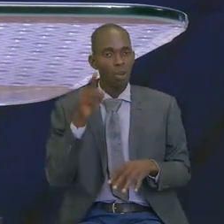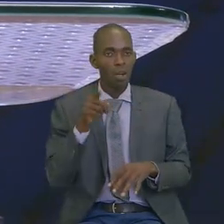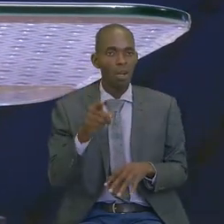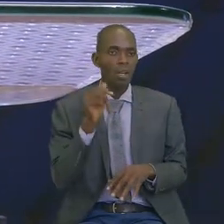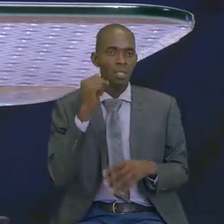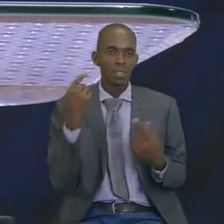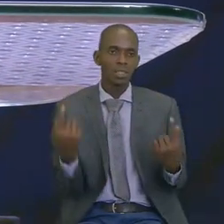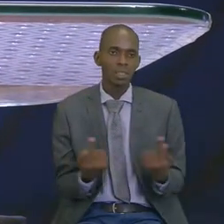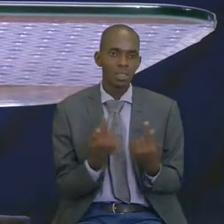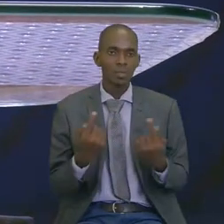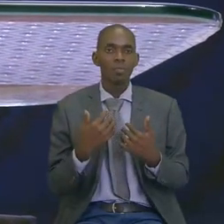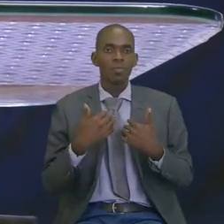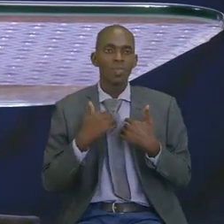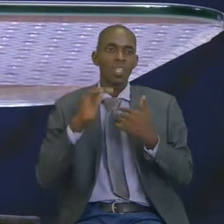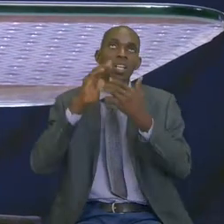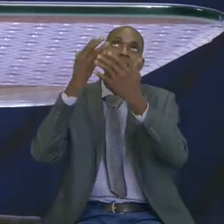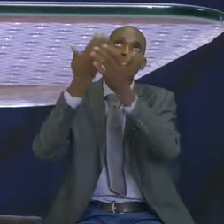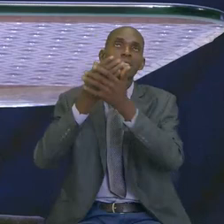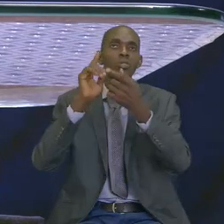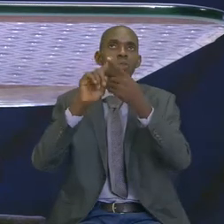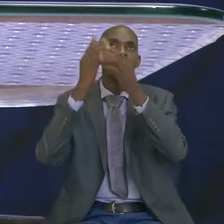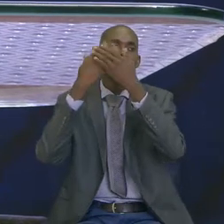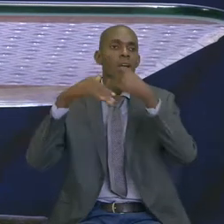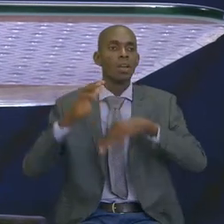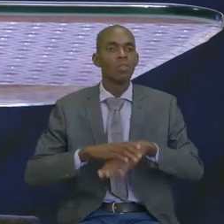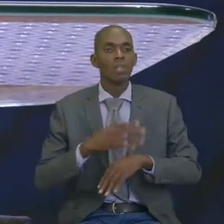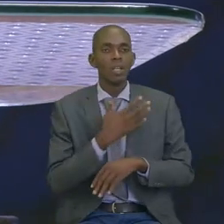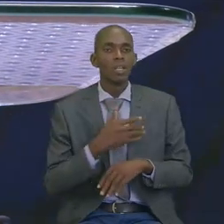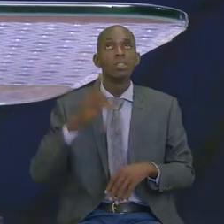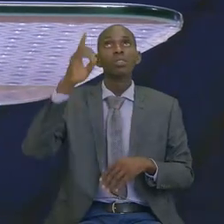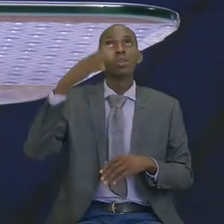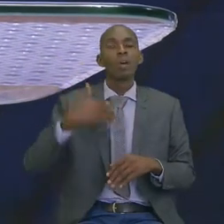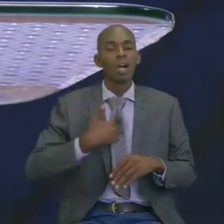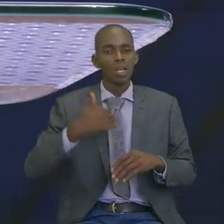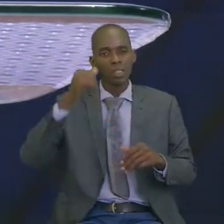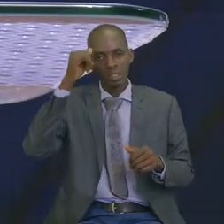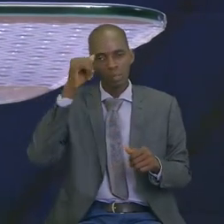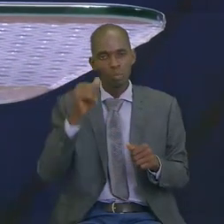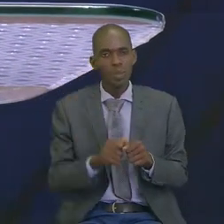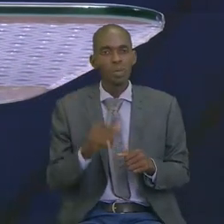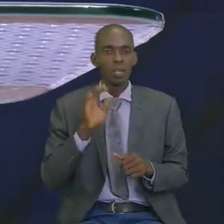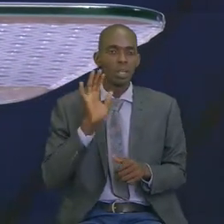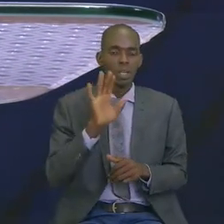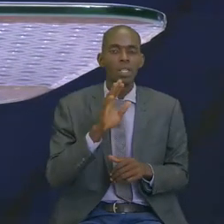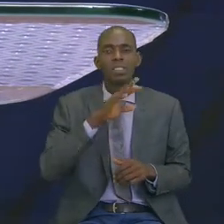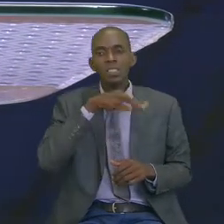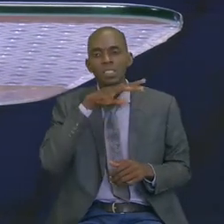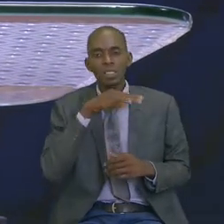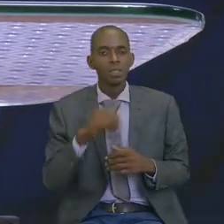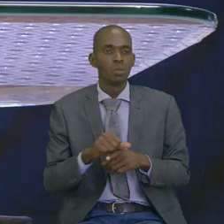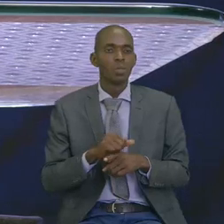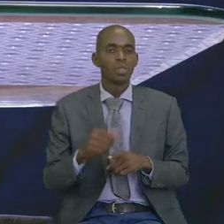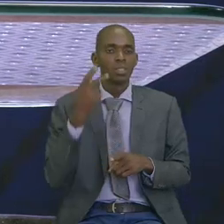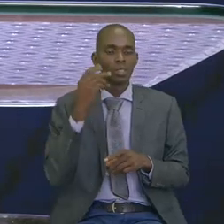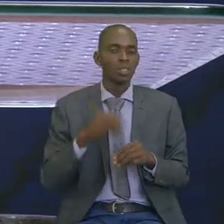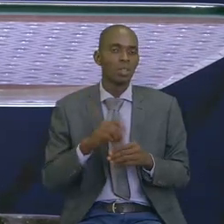her sins have reached unto heaven, and God has remembered her iniquities. Look at verse